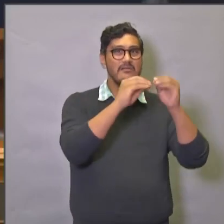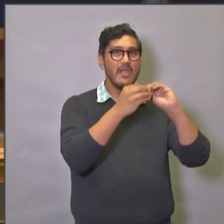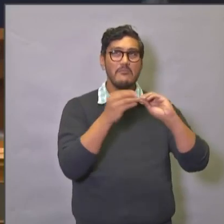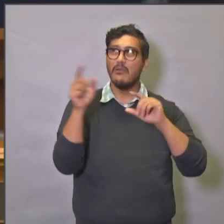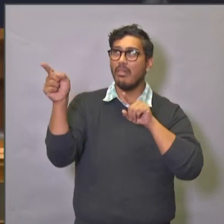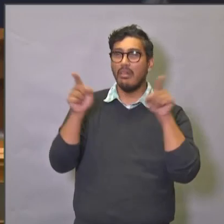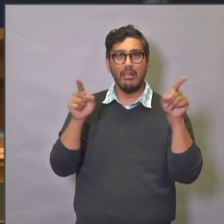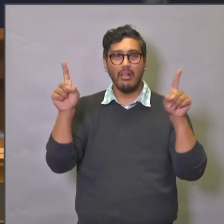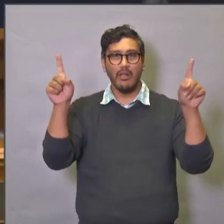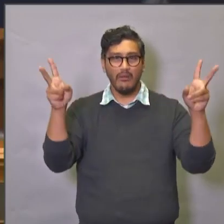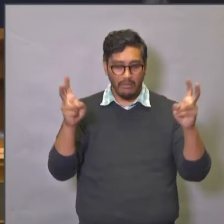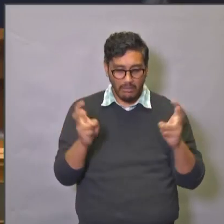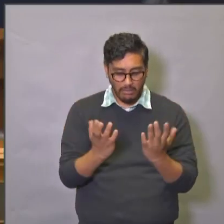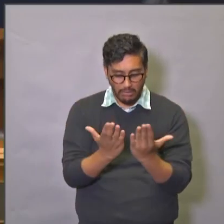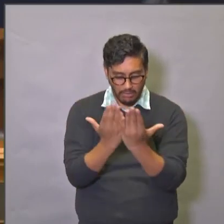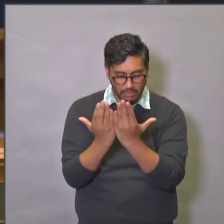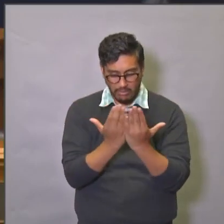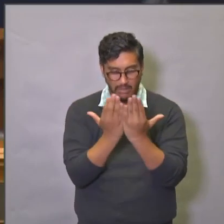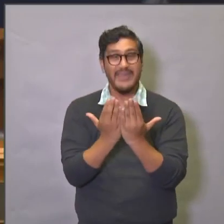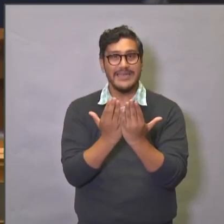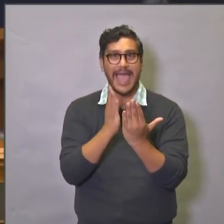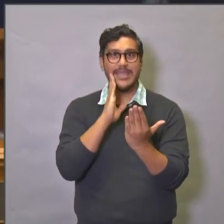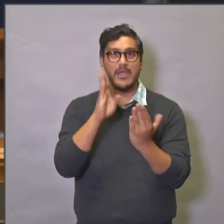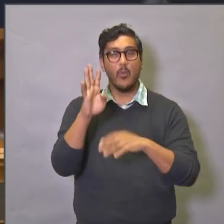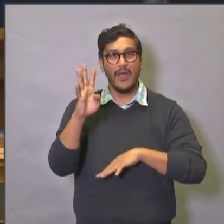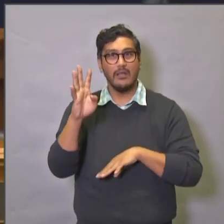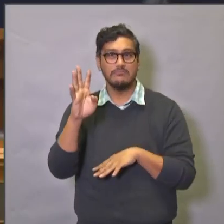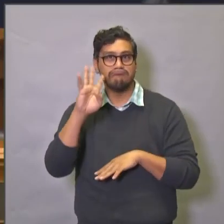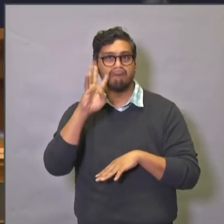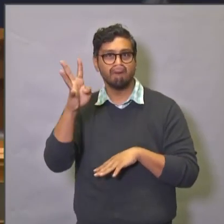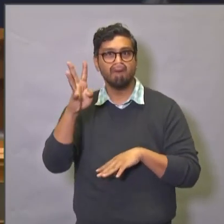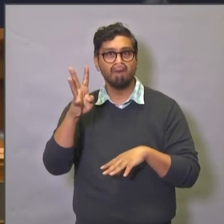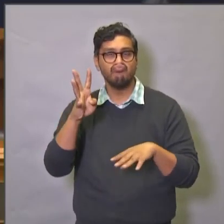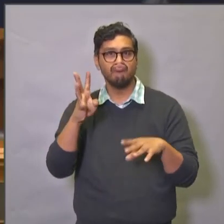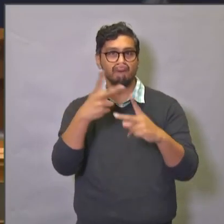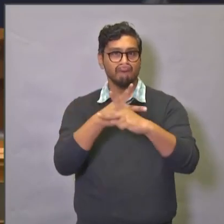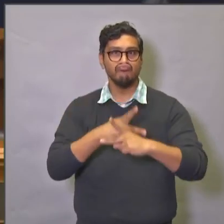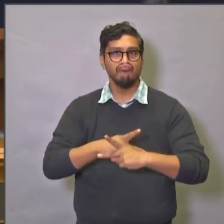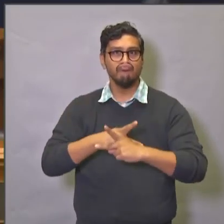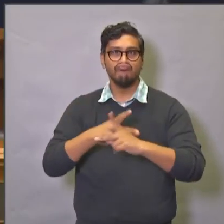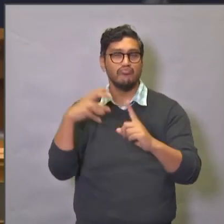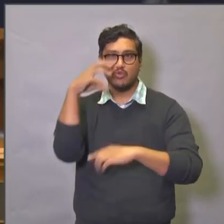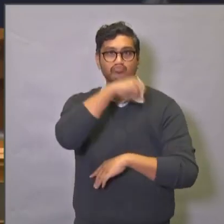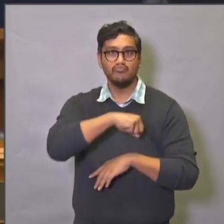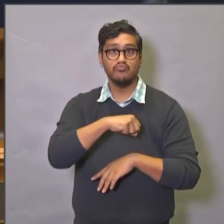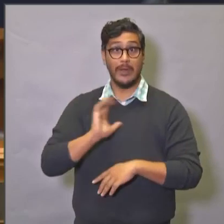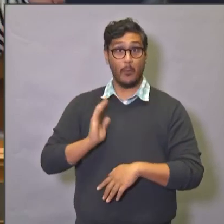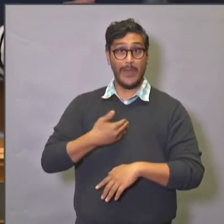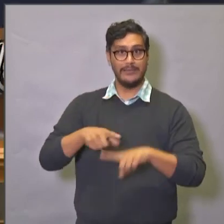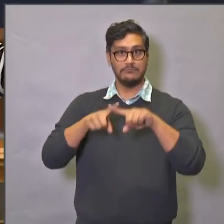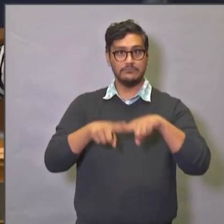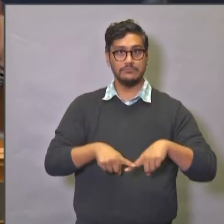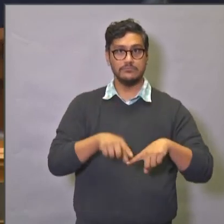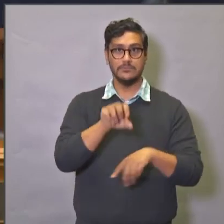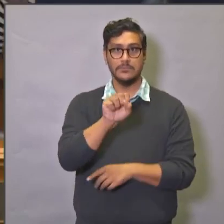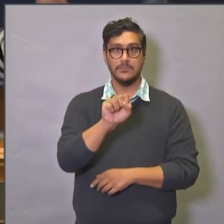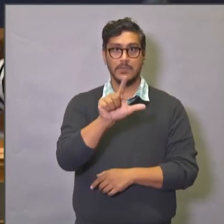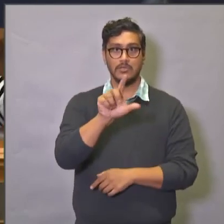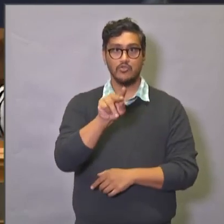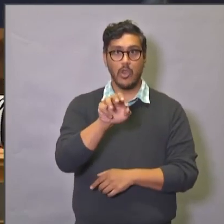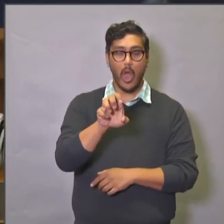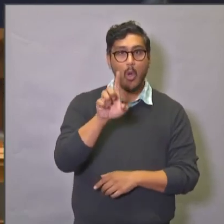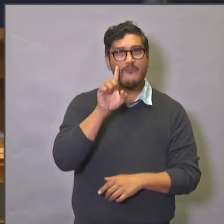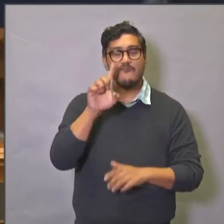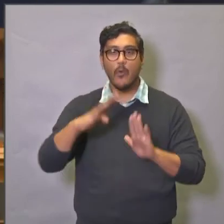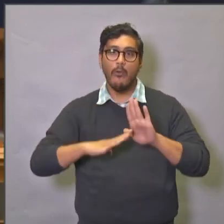our modeling relies a lot on the slope of increase for hospitalizations in order to take a look at where we